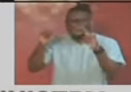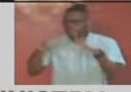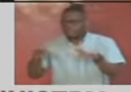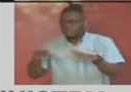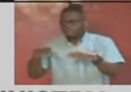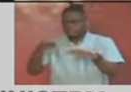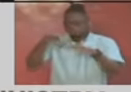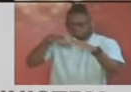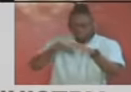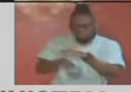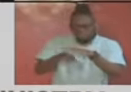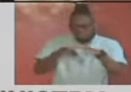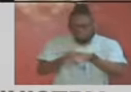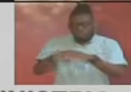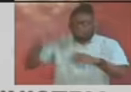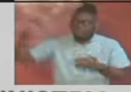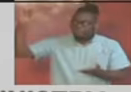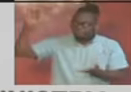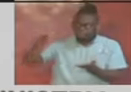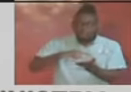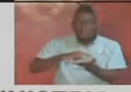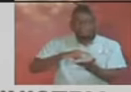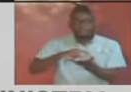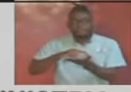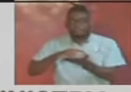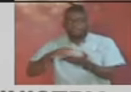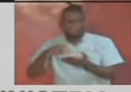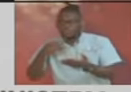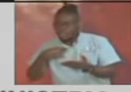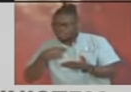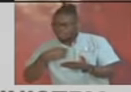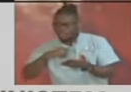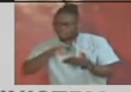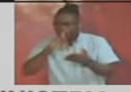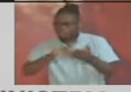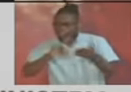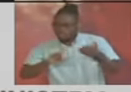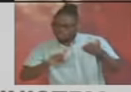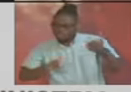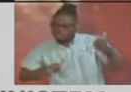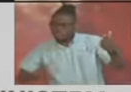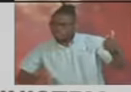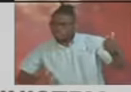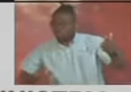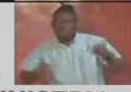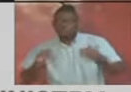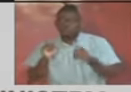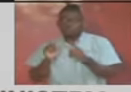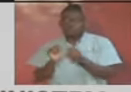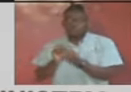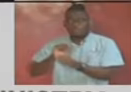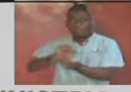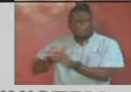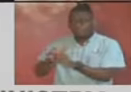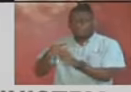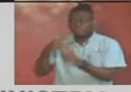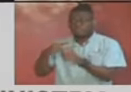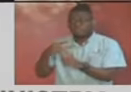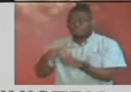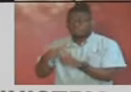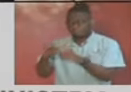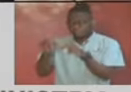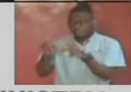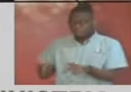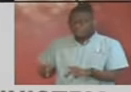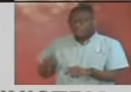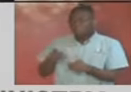if they have been in contact with a COVID person who was positive before, and when they do come in, adherence to wearing